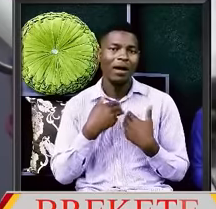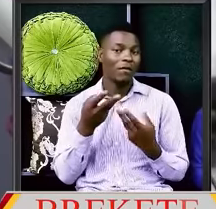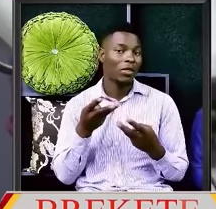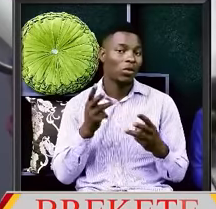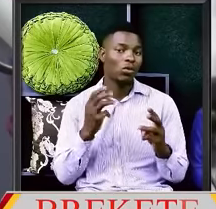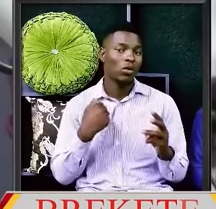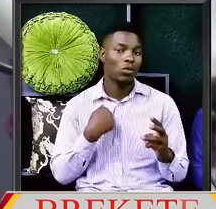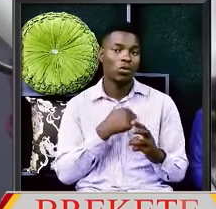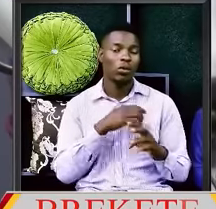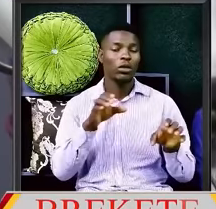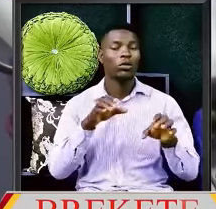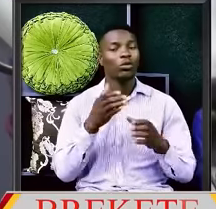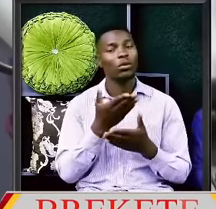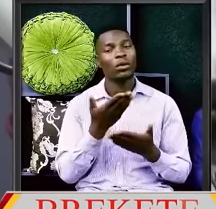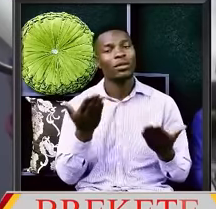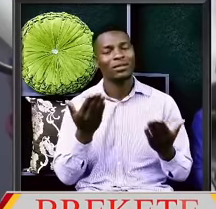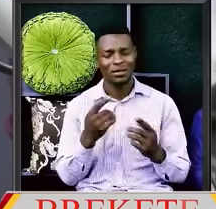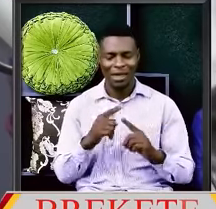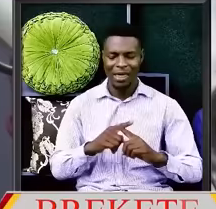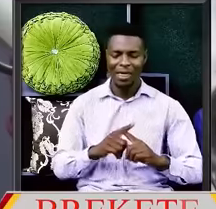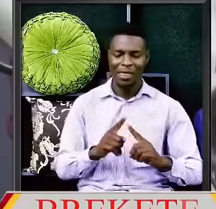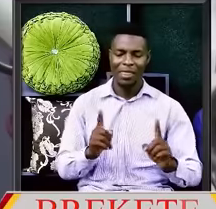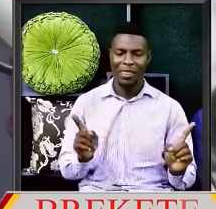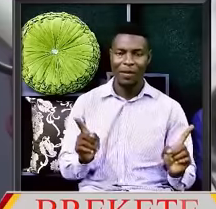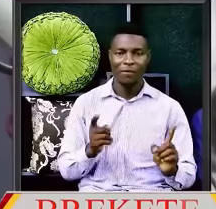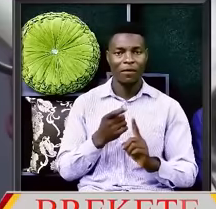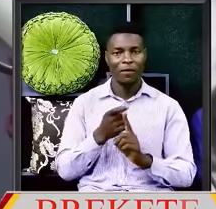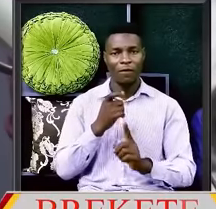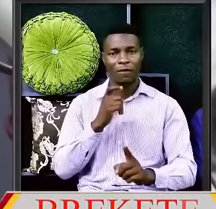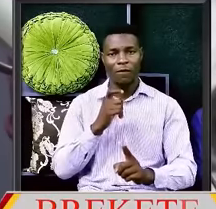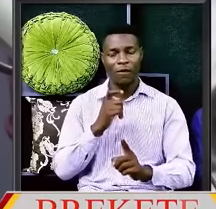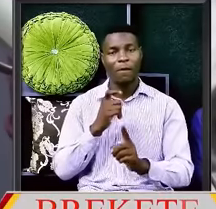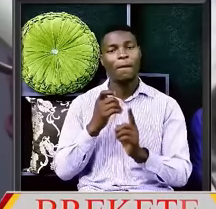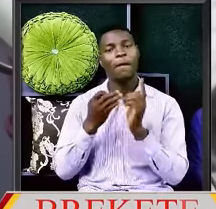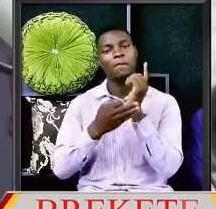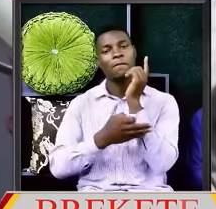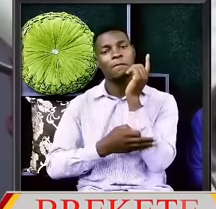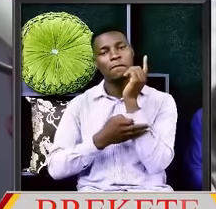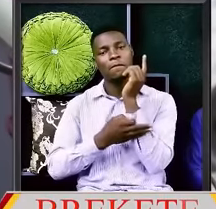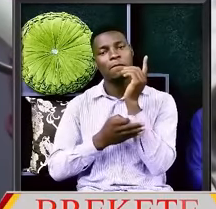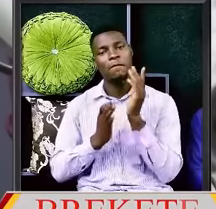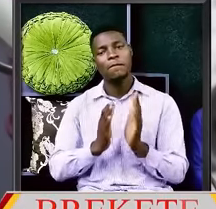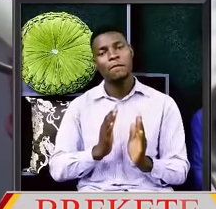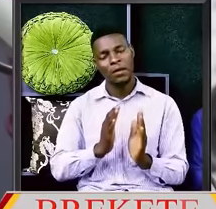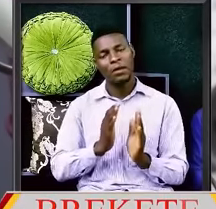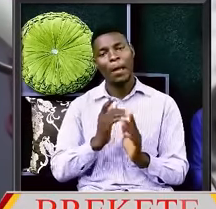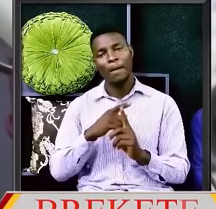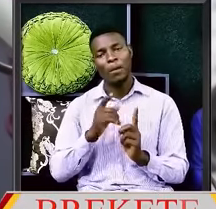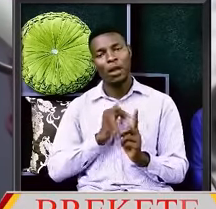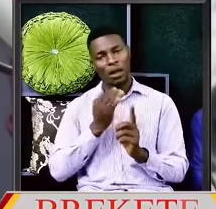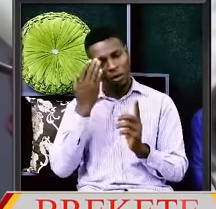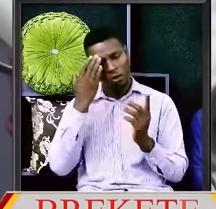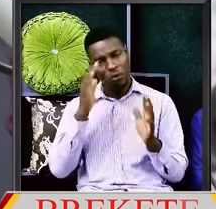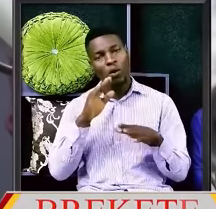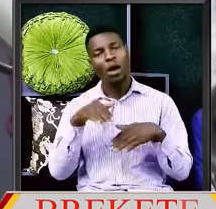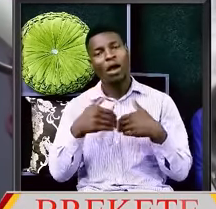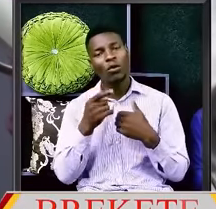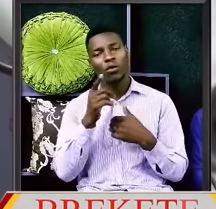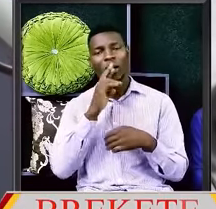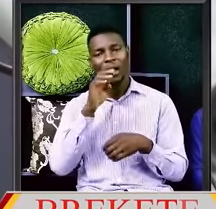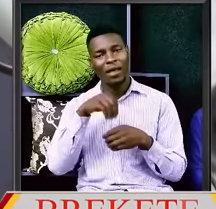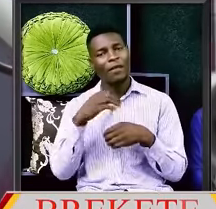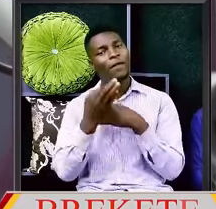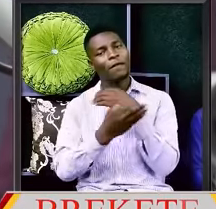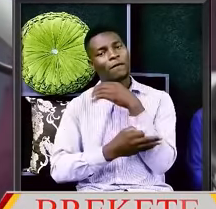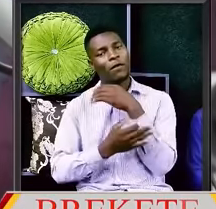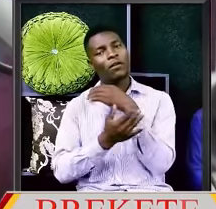things different from Oyibo way. But I don't know how long you done there for Oyibo land, but Baba Mohbad